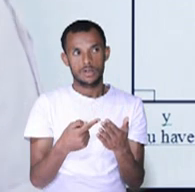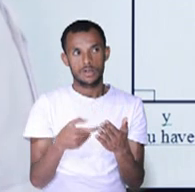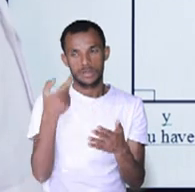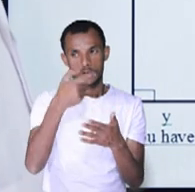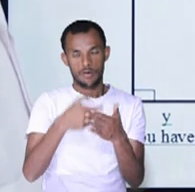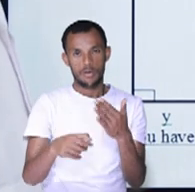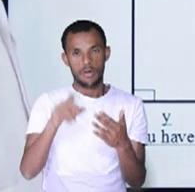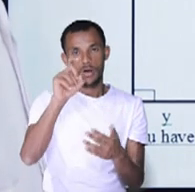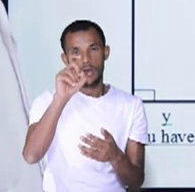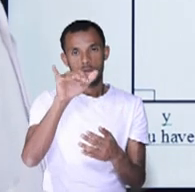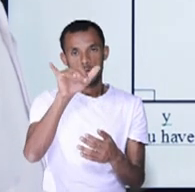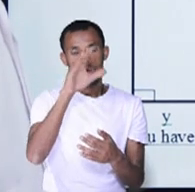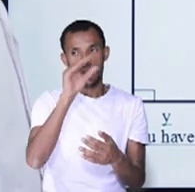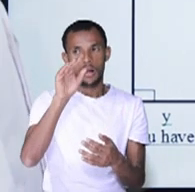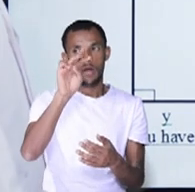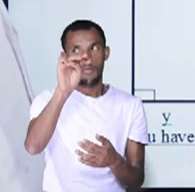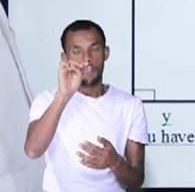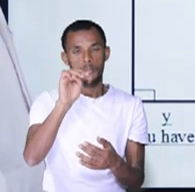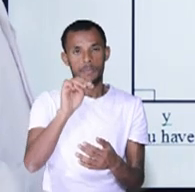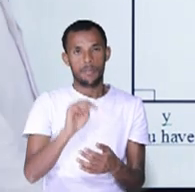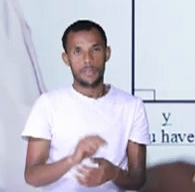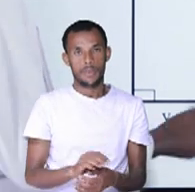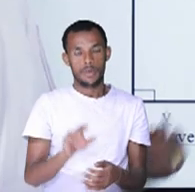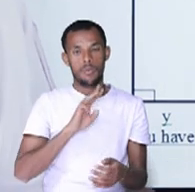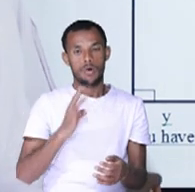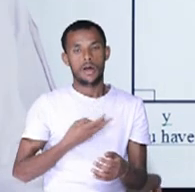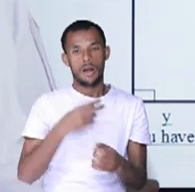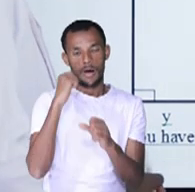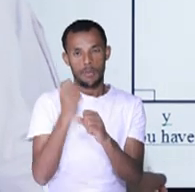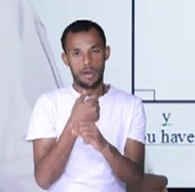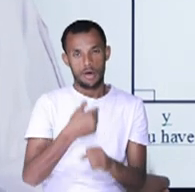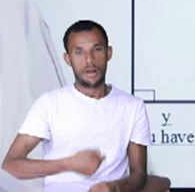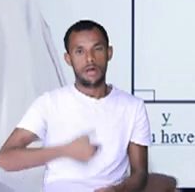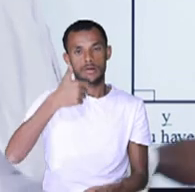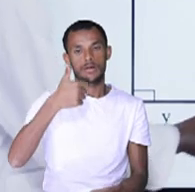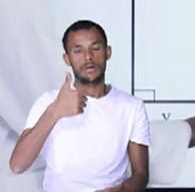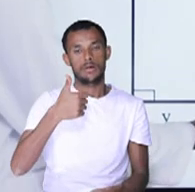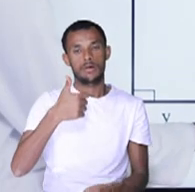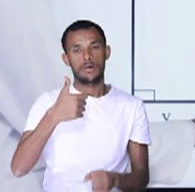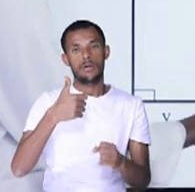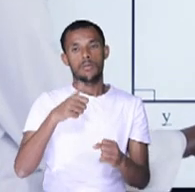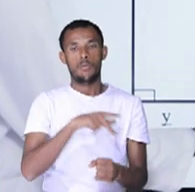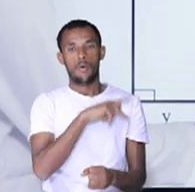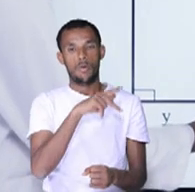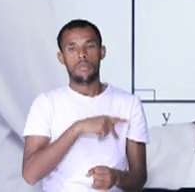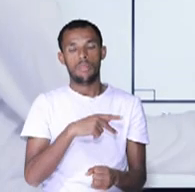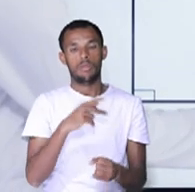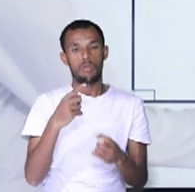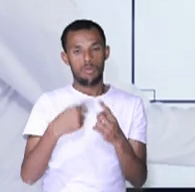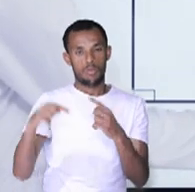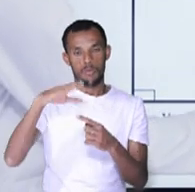the values x, y, and m, we can apply another property here to find